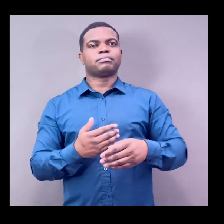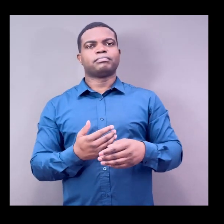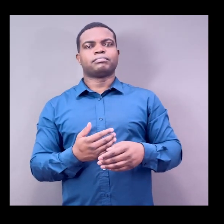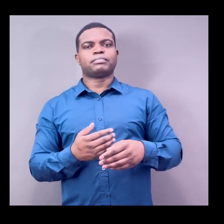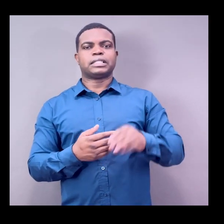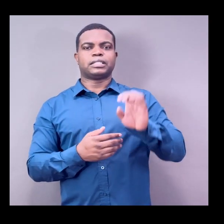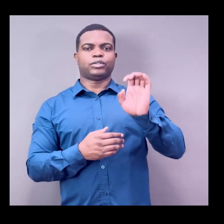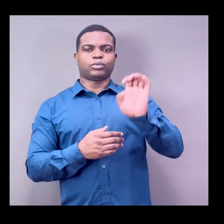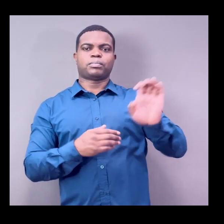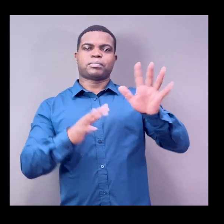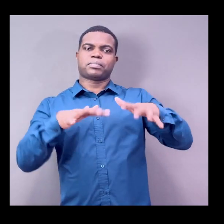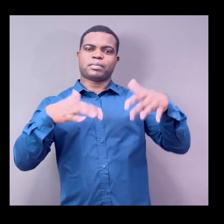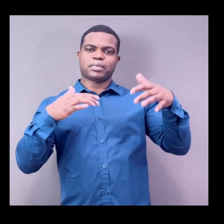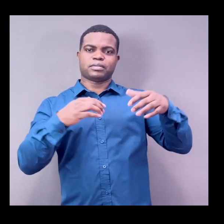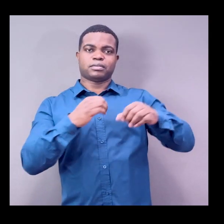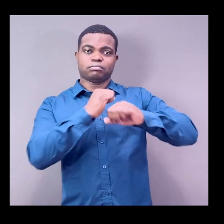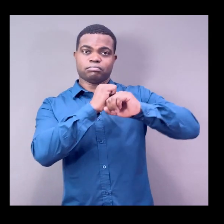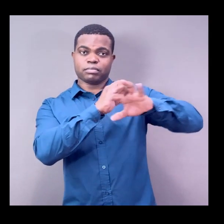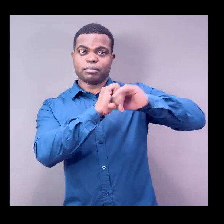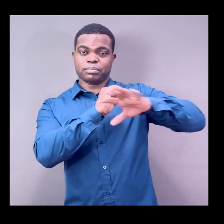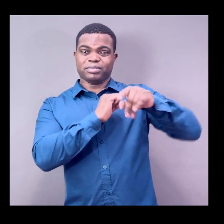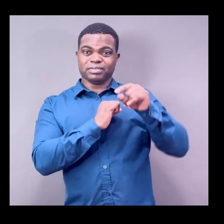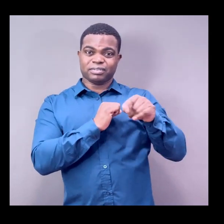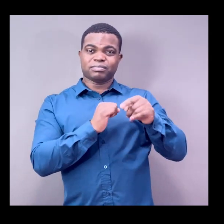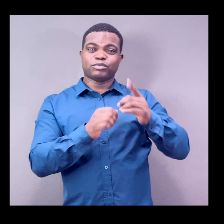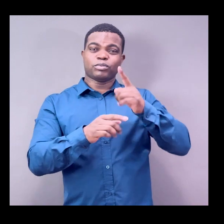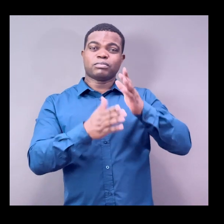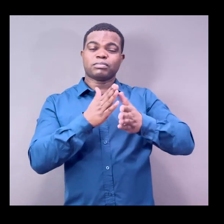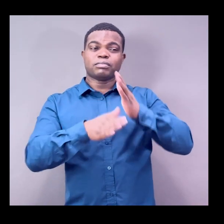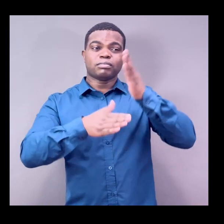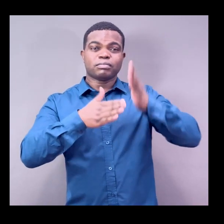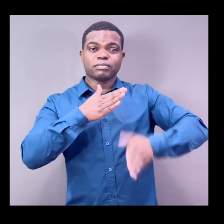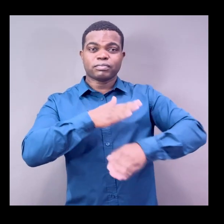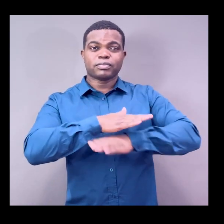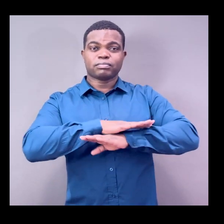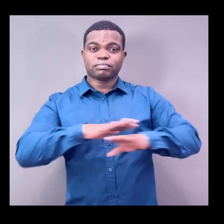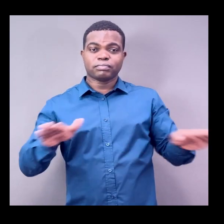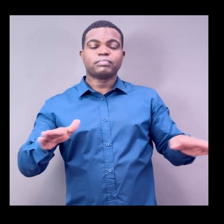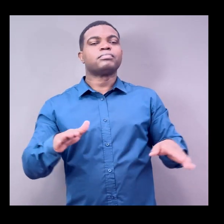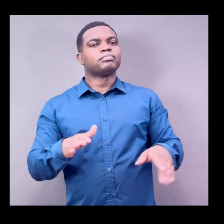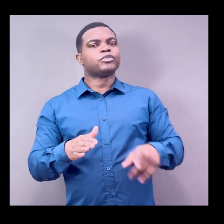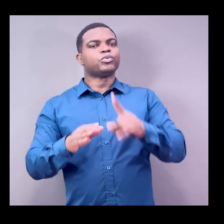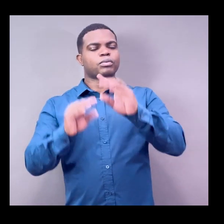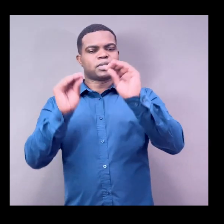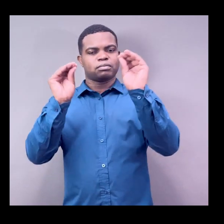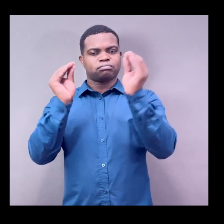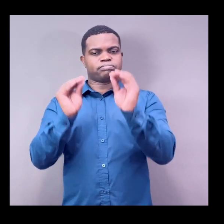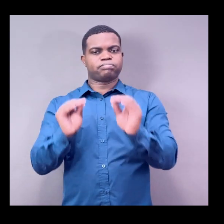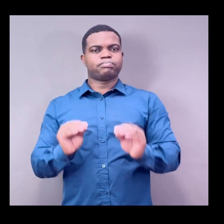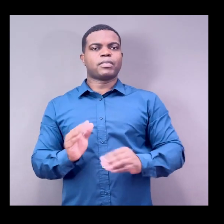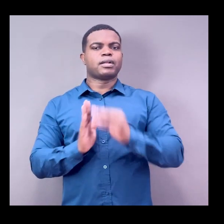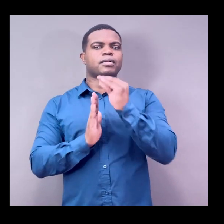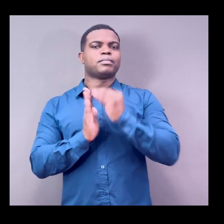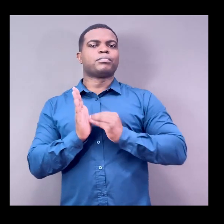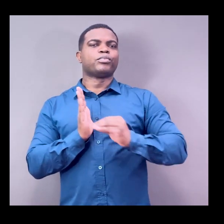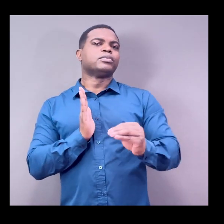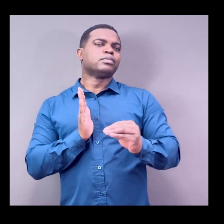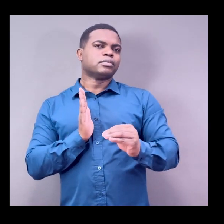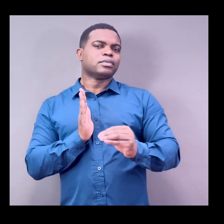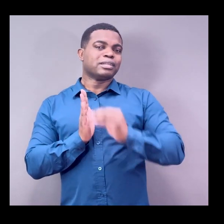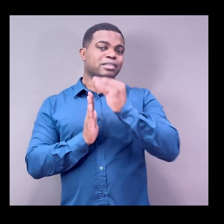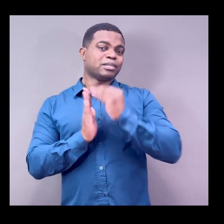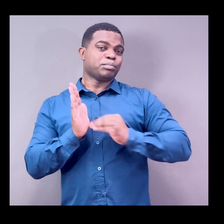the European Parliament election campaign, you are going to be writing a report.